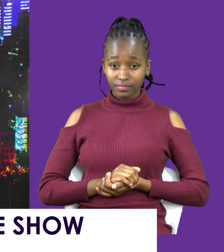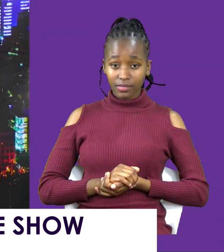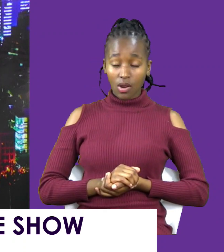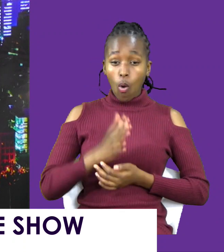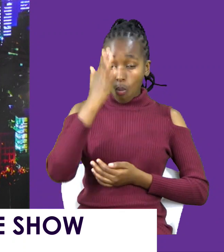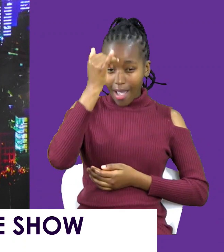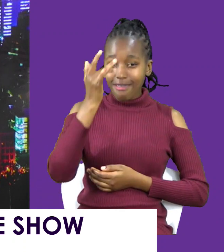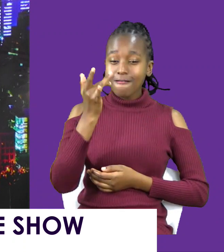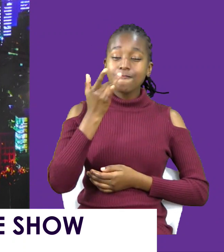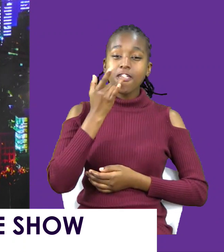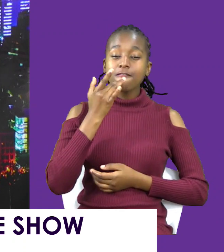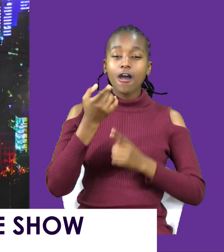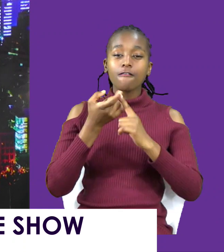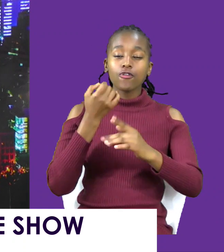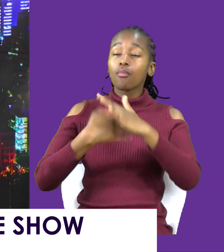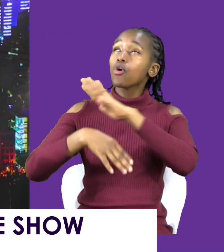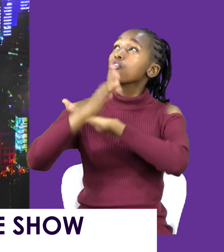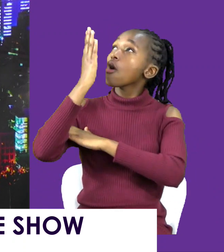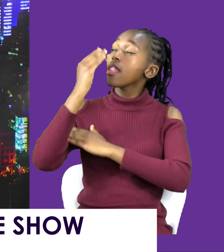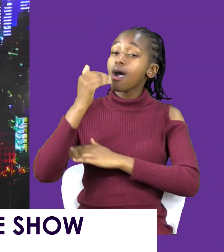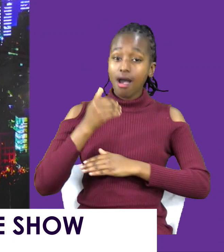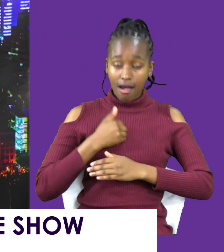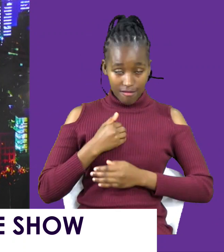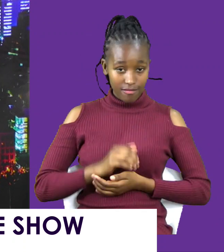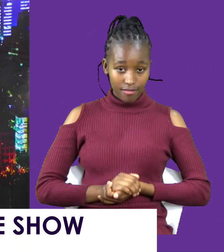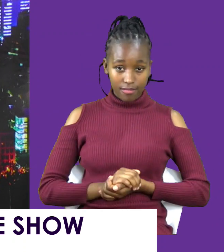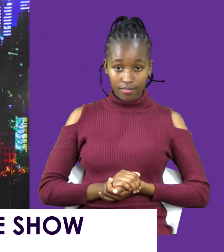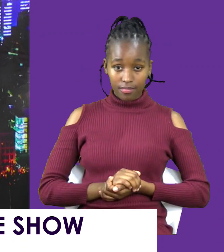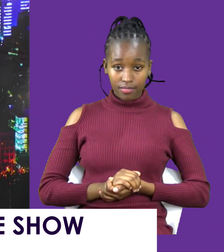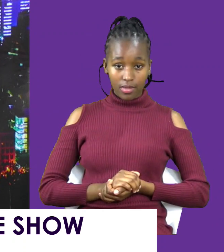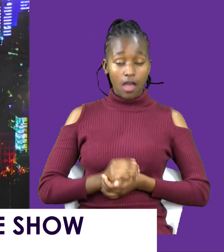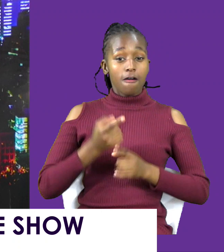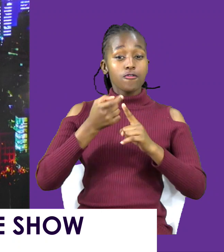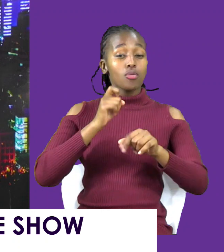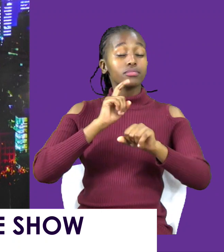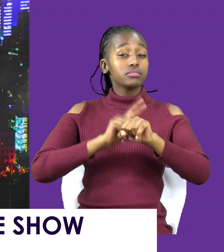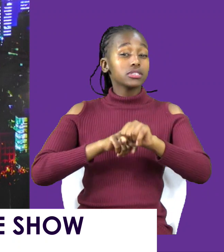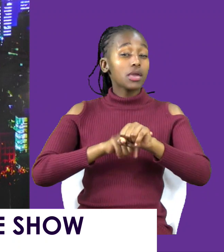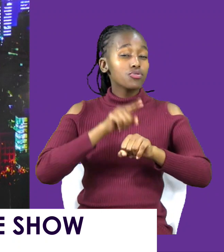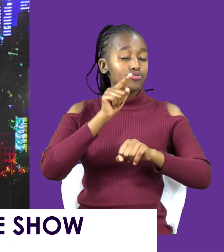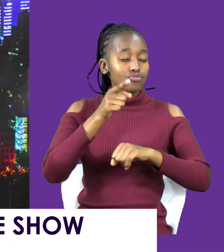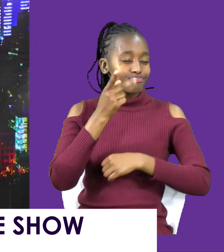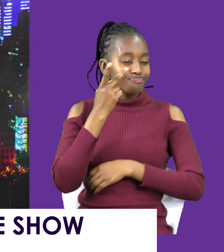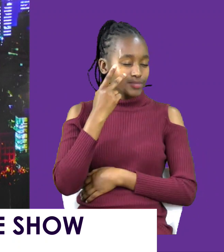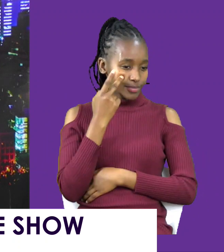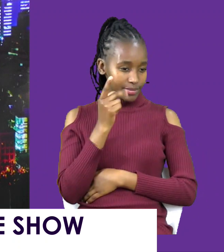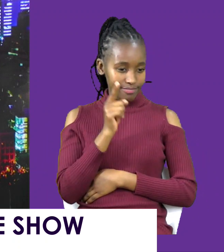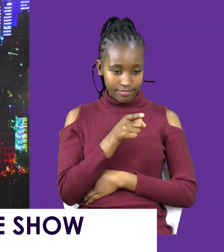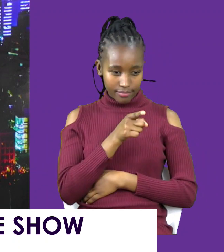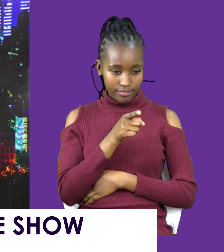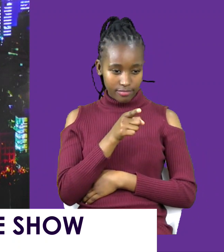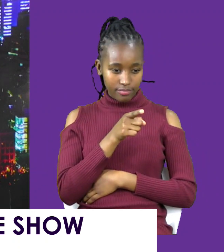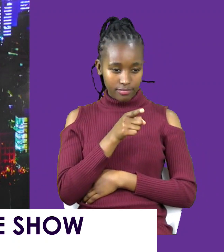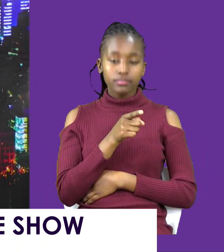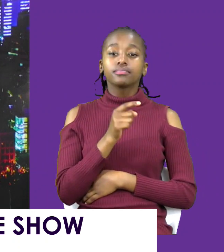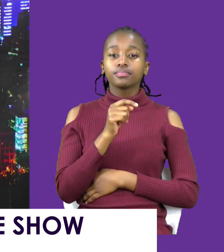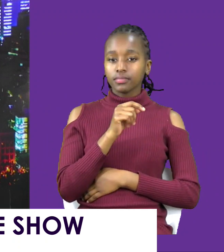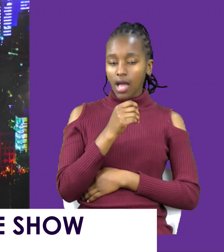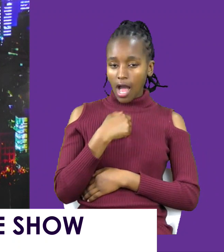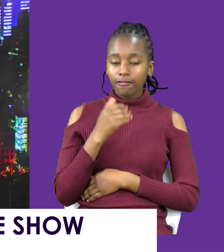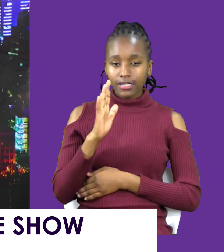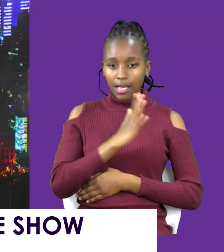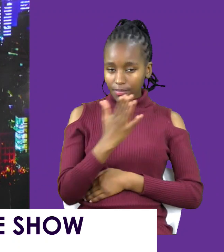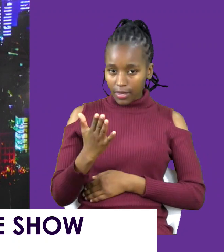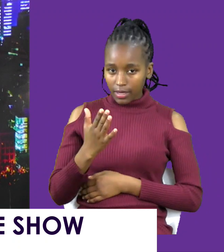with God. That is the reality. The moment you identify, the moment you set yourself in the hands of nature